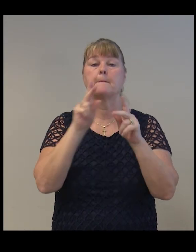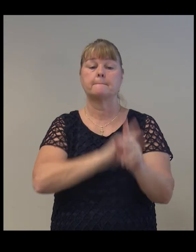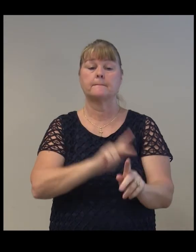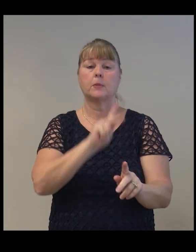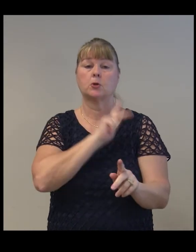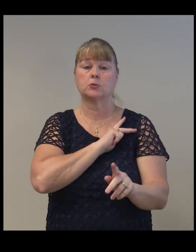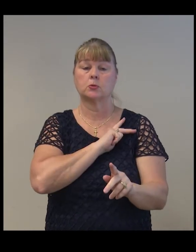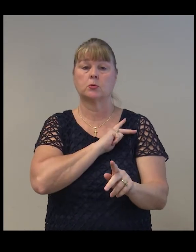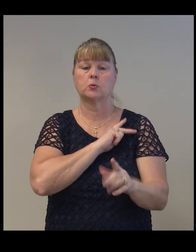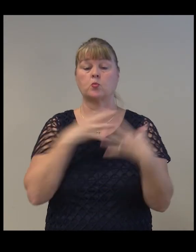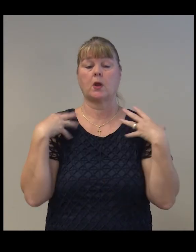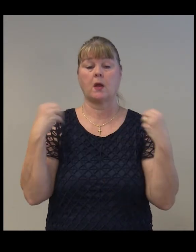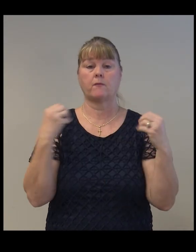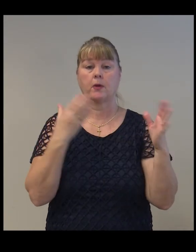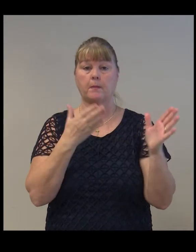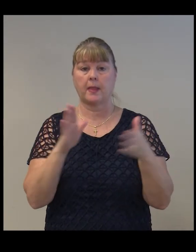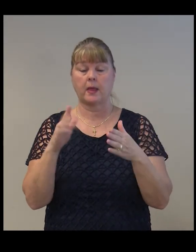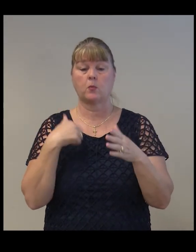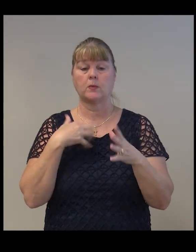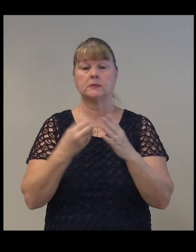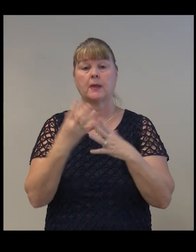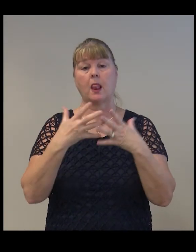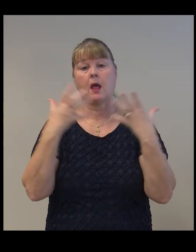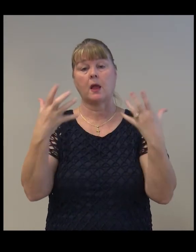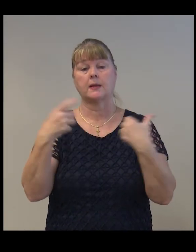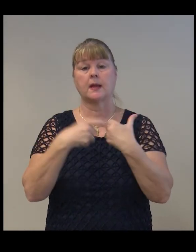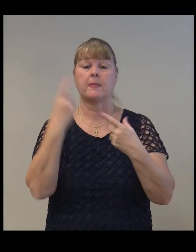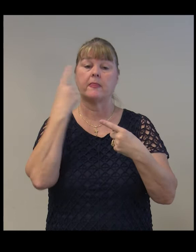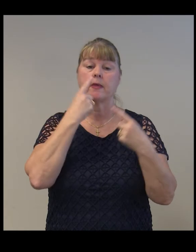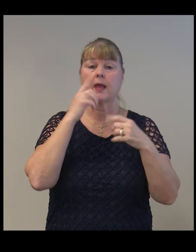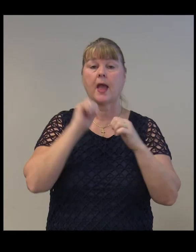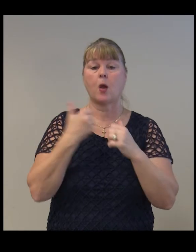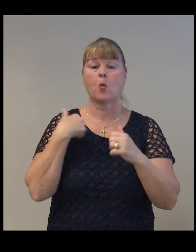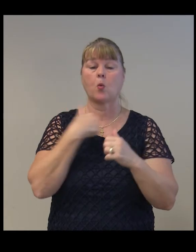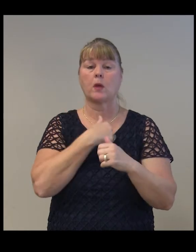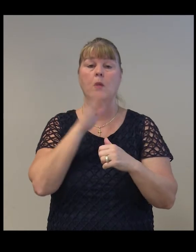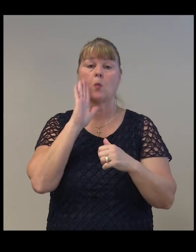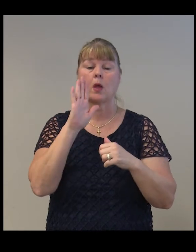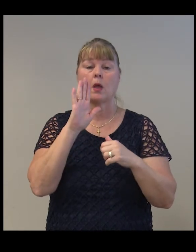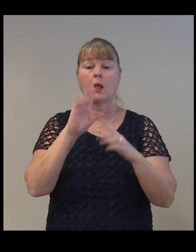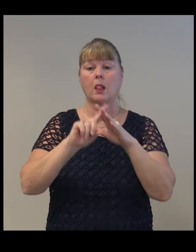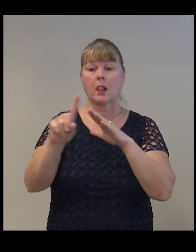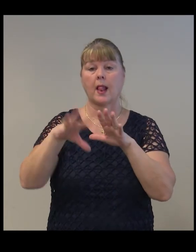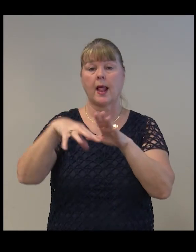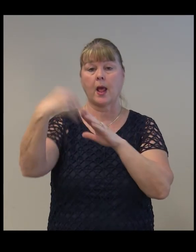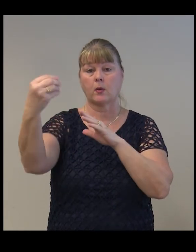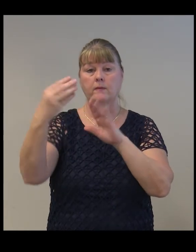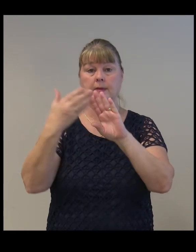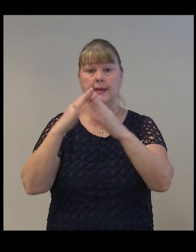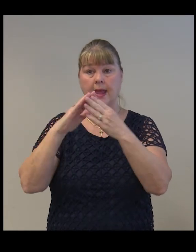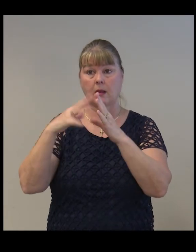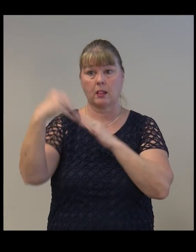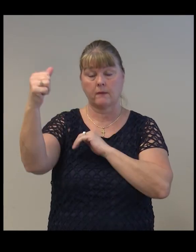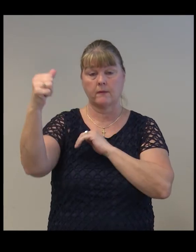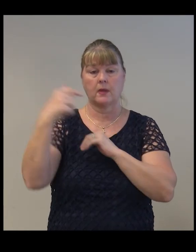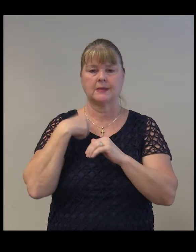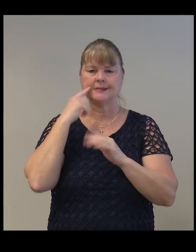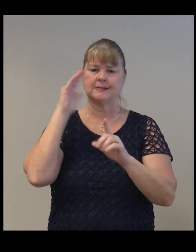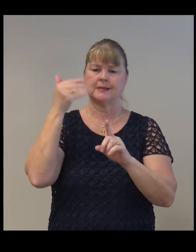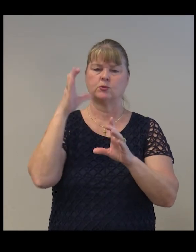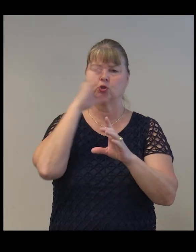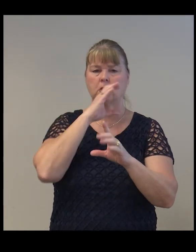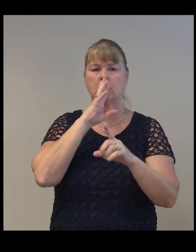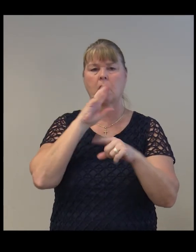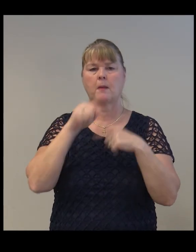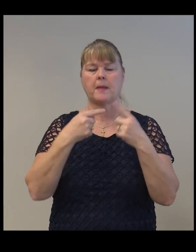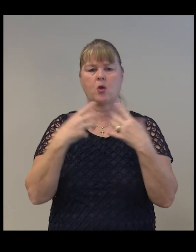A personal recovery plan. We spend a lot of time thinking about how we're going to get out of town. And I know it seems kind